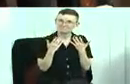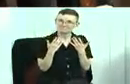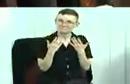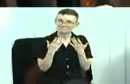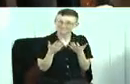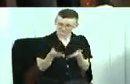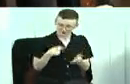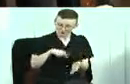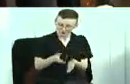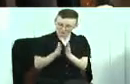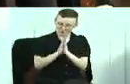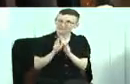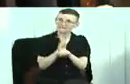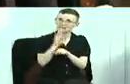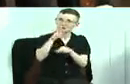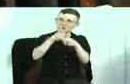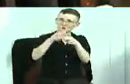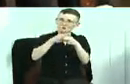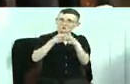names. Amen.